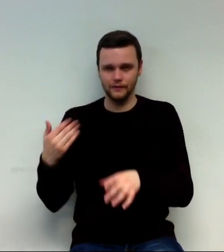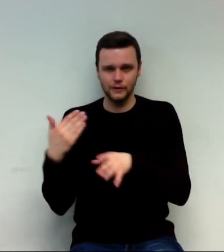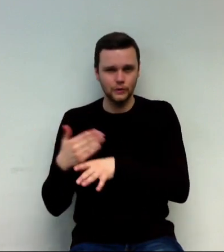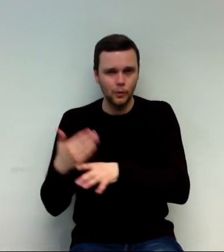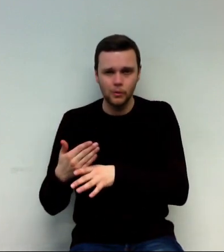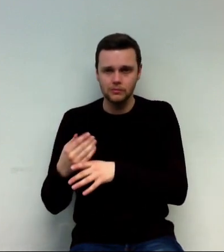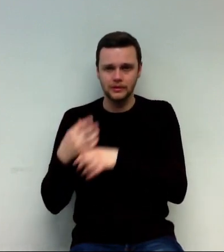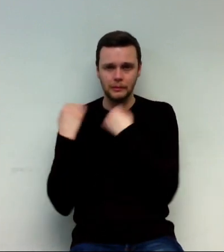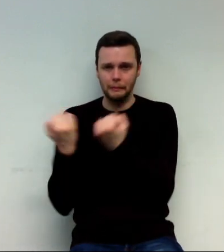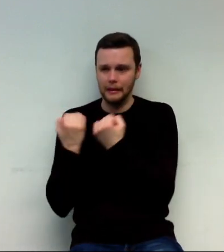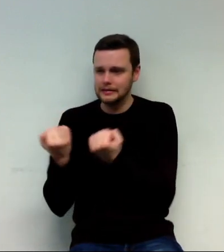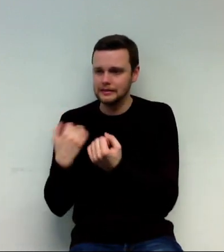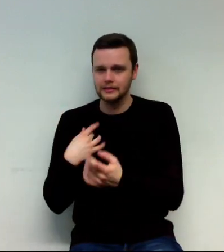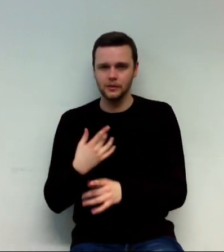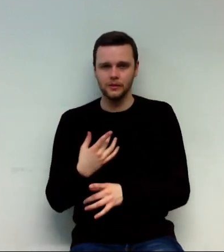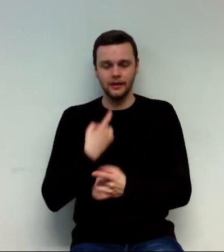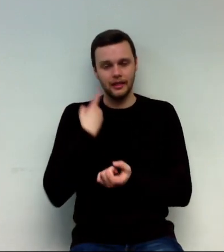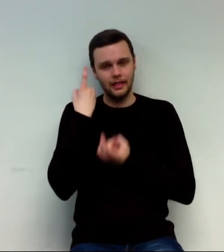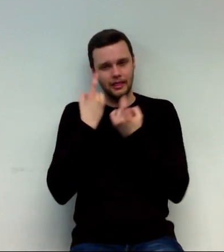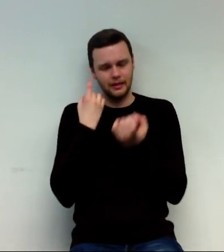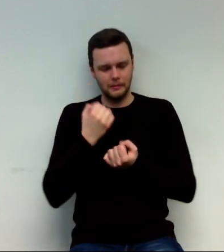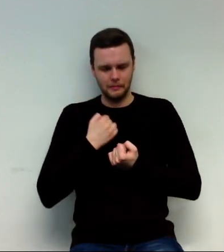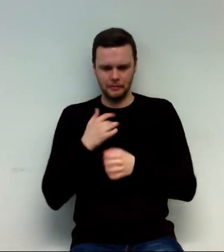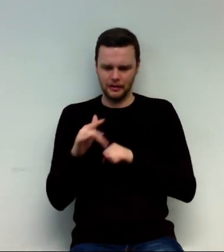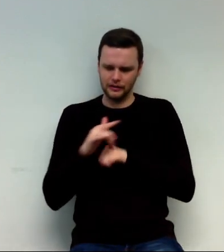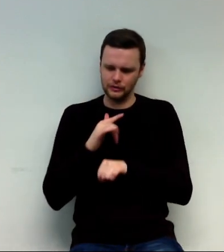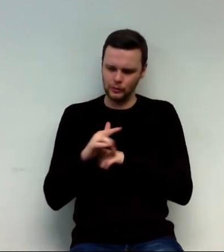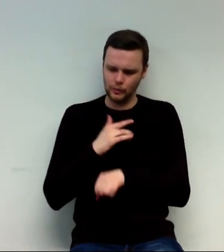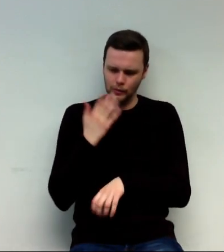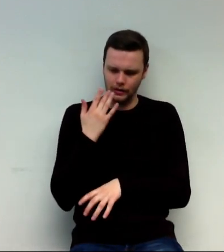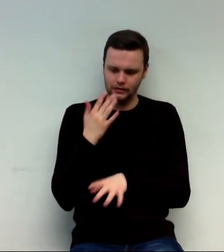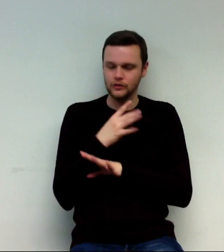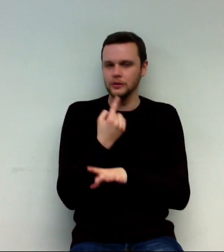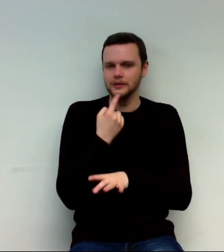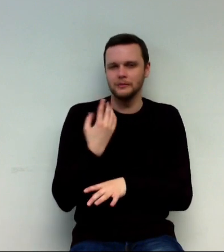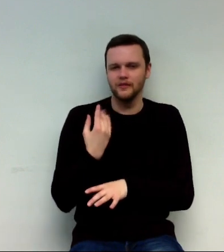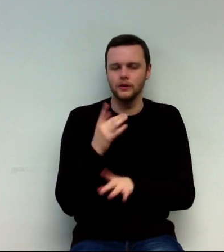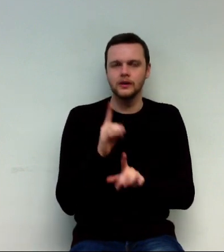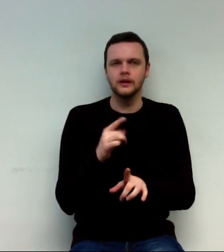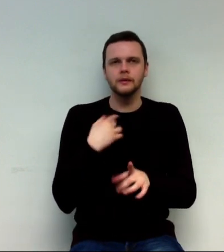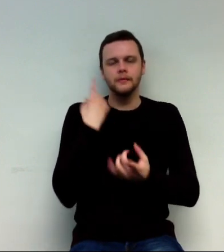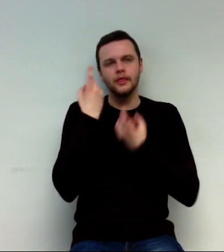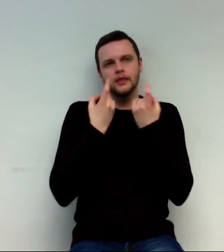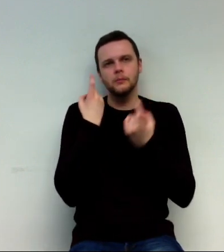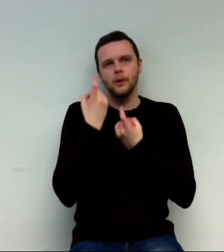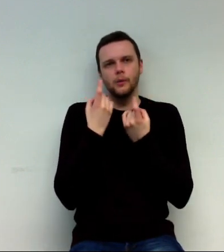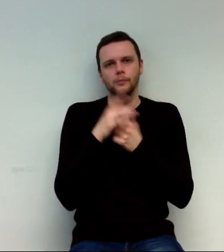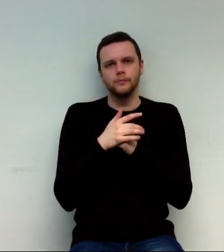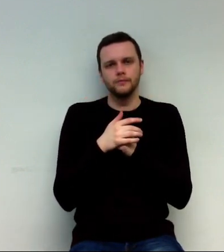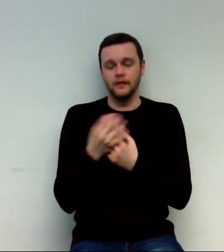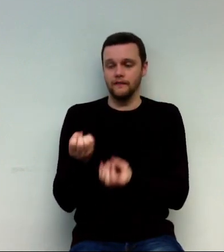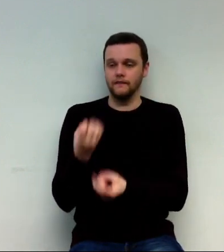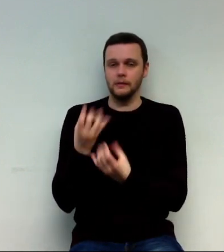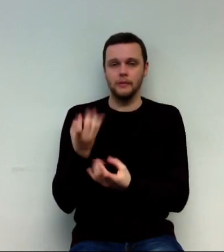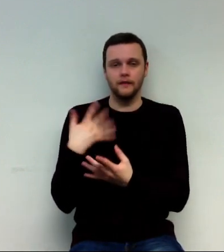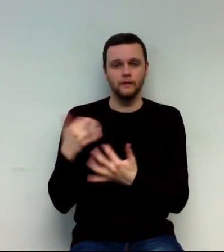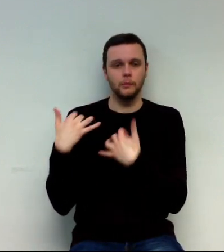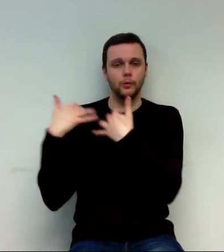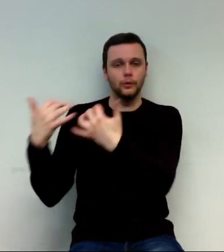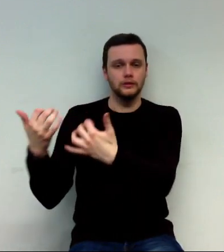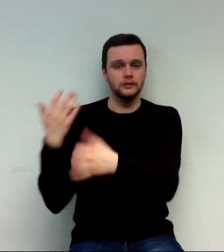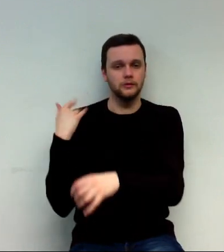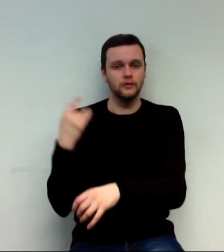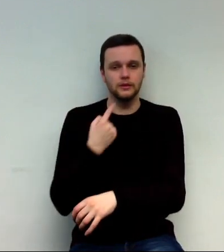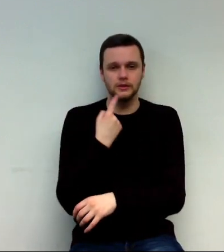lives. Think about when your show is going to be on. We didn't mention this earlier, but think about some of the feedback we've had from audience members is